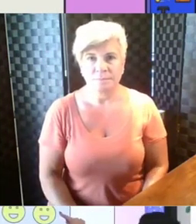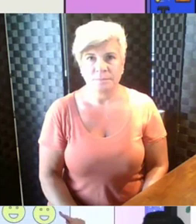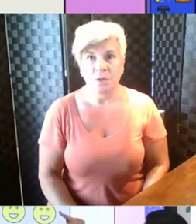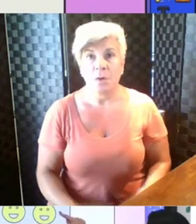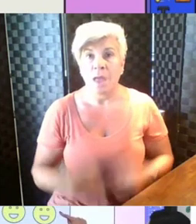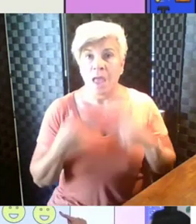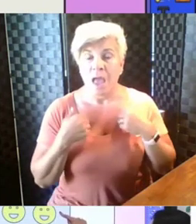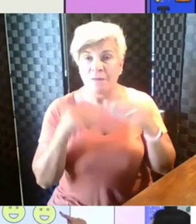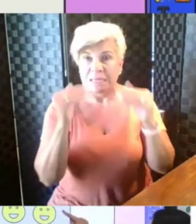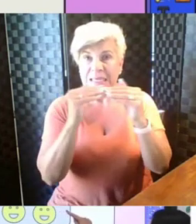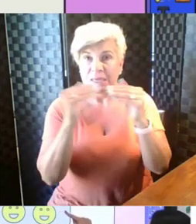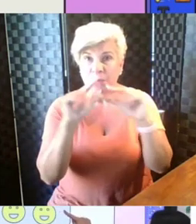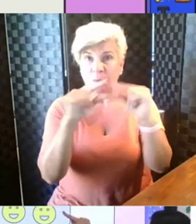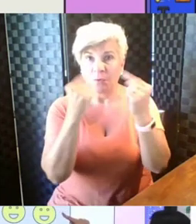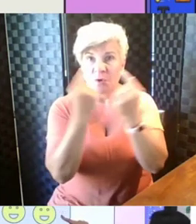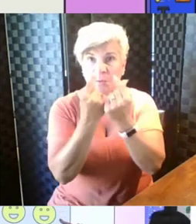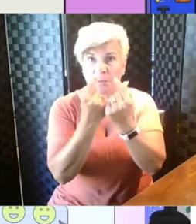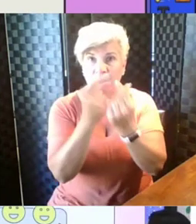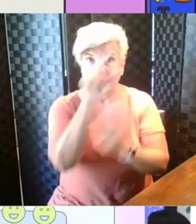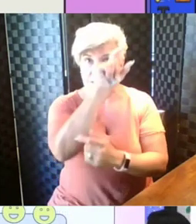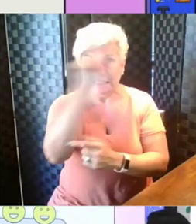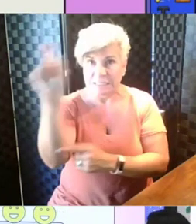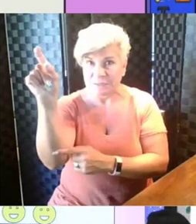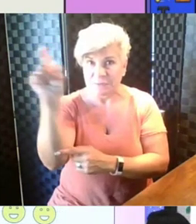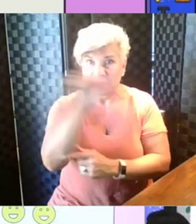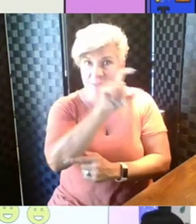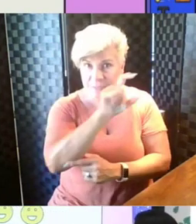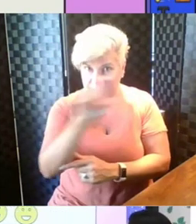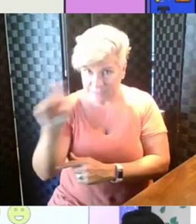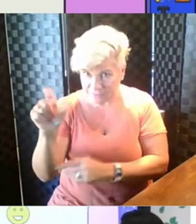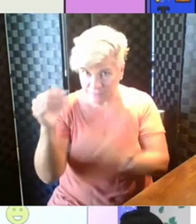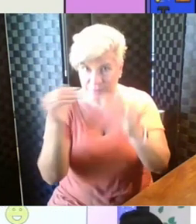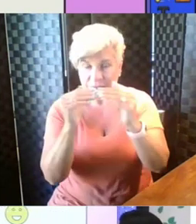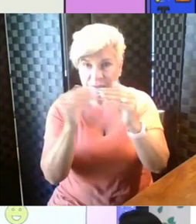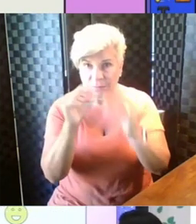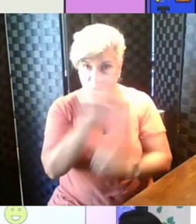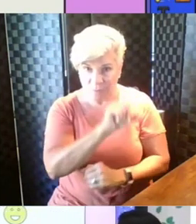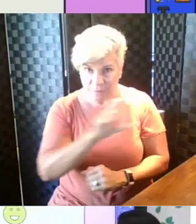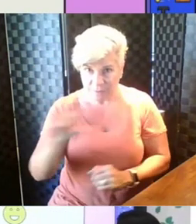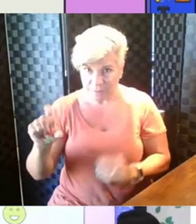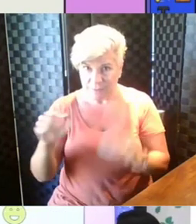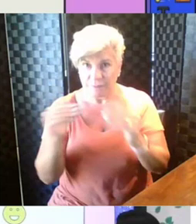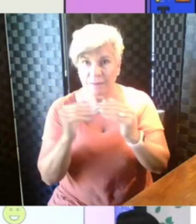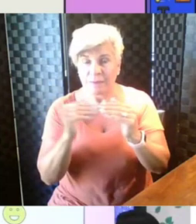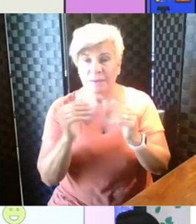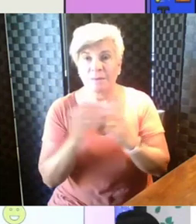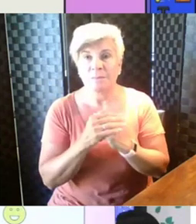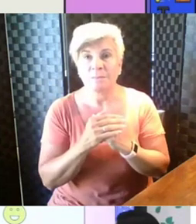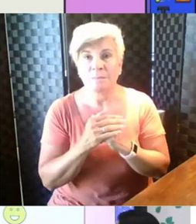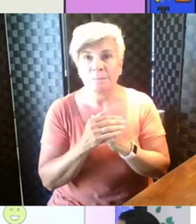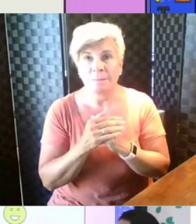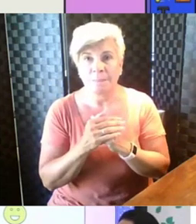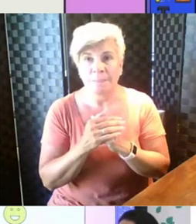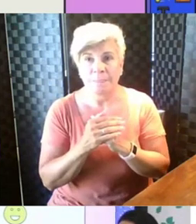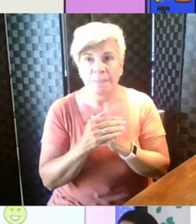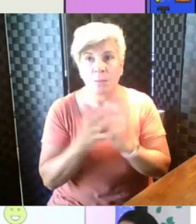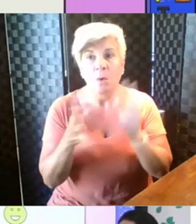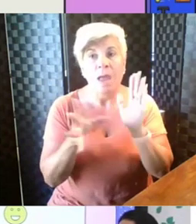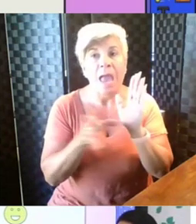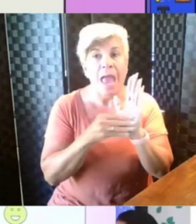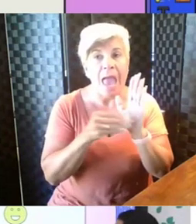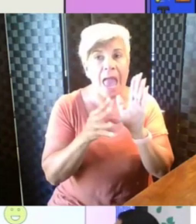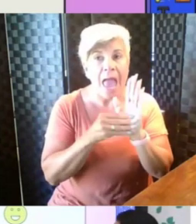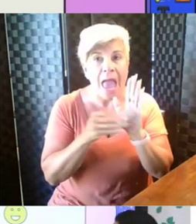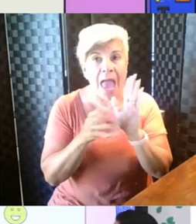So we have an equal group here, an equal group here, and an equal group here. And we're going to